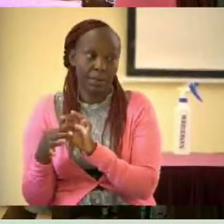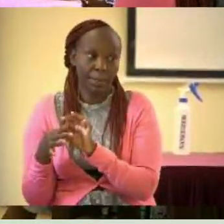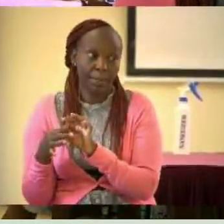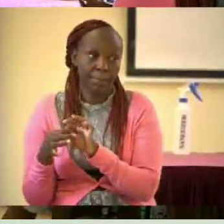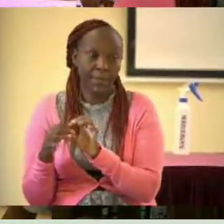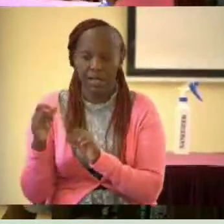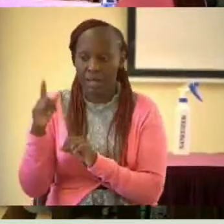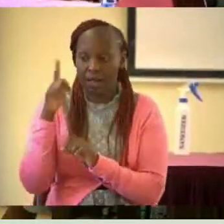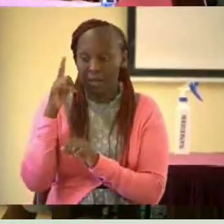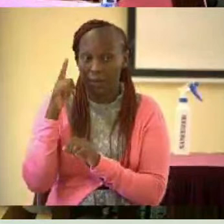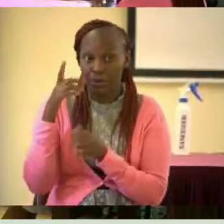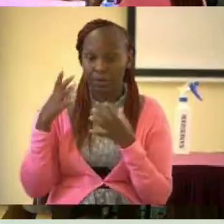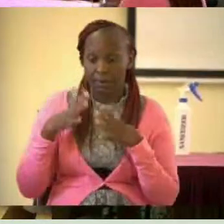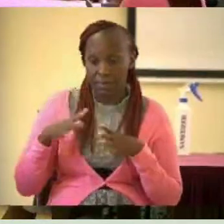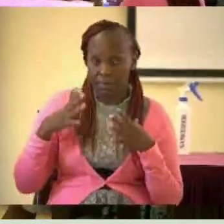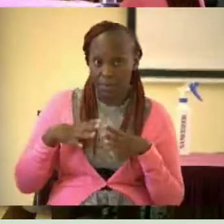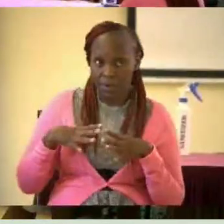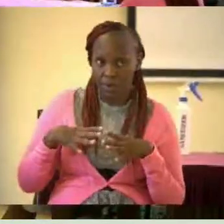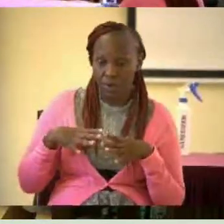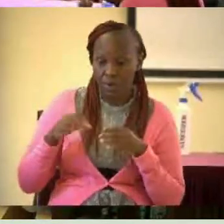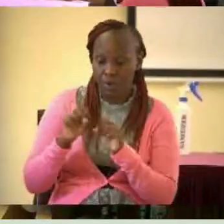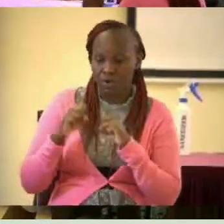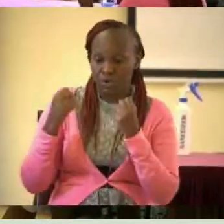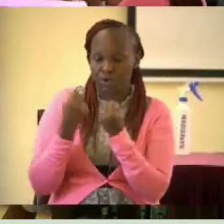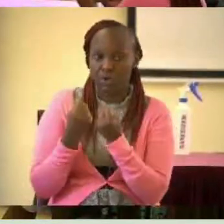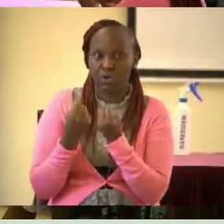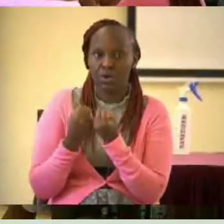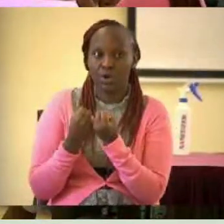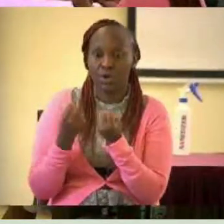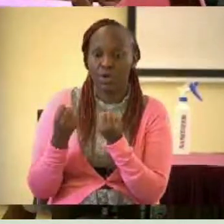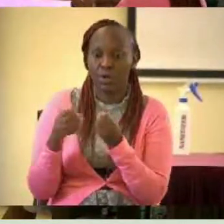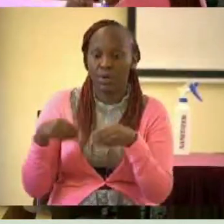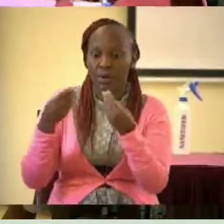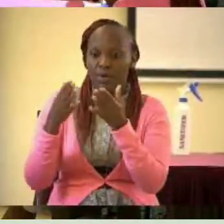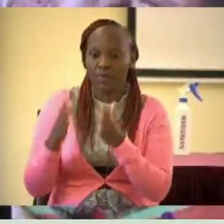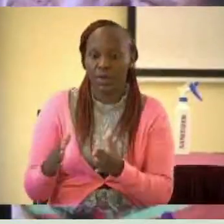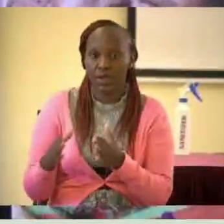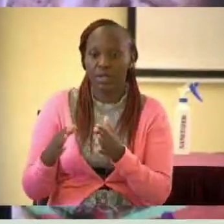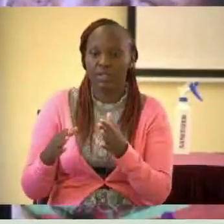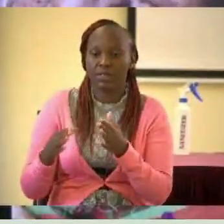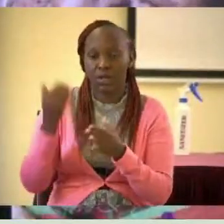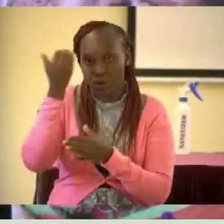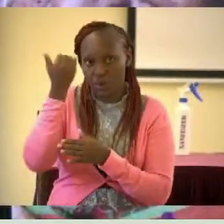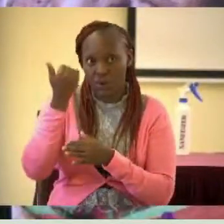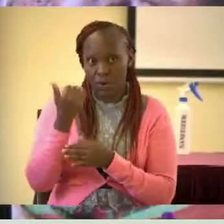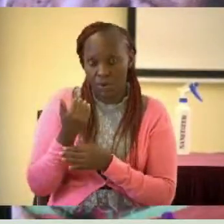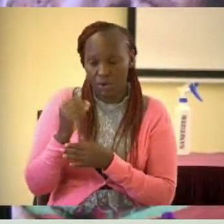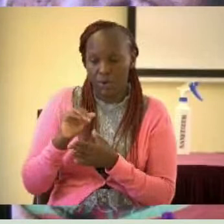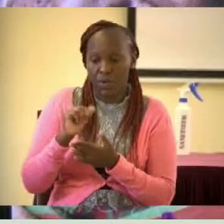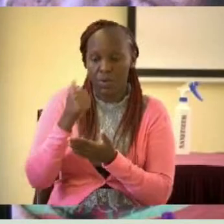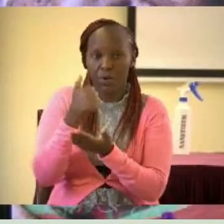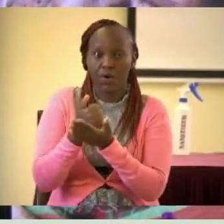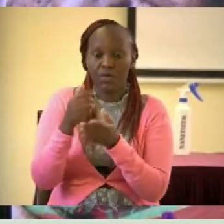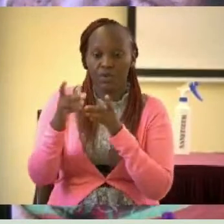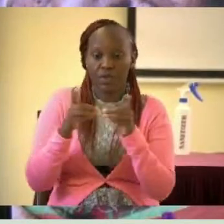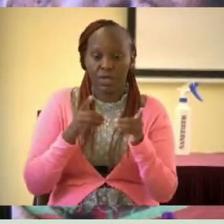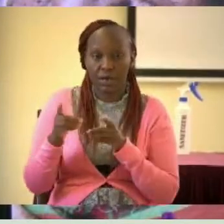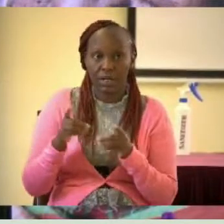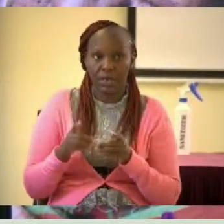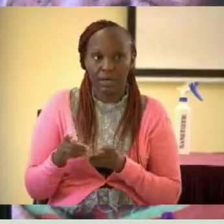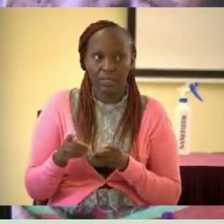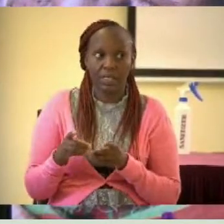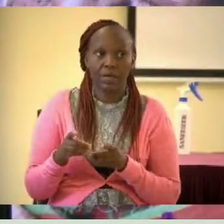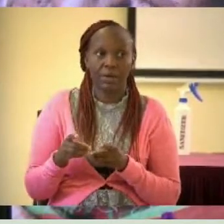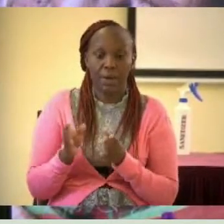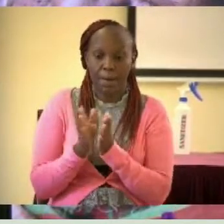legal practitioners, social service providers, the judiciary, Office of the Director of Public Prosecution,